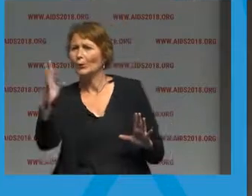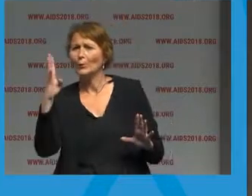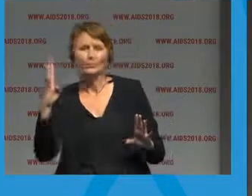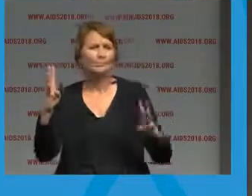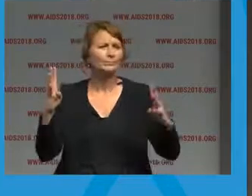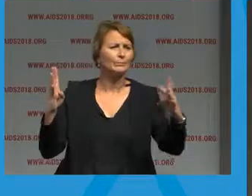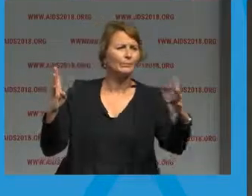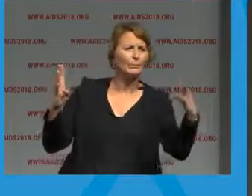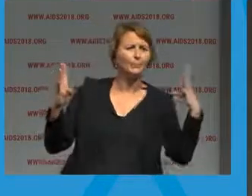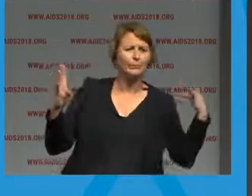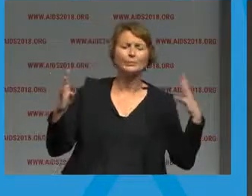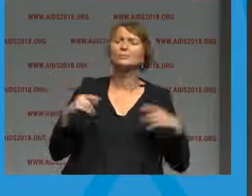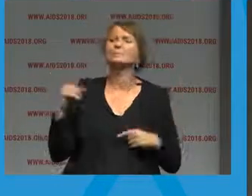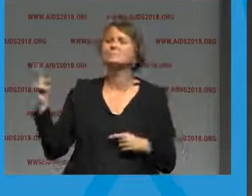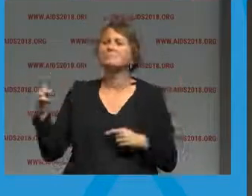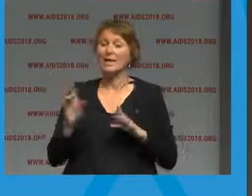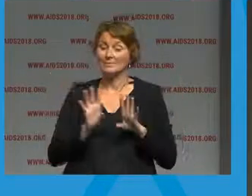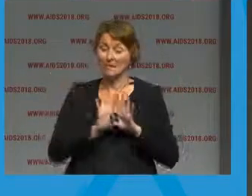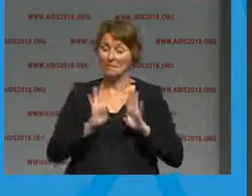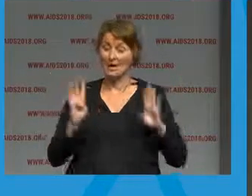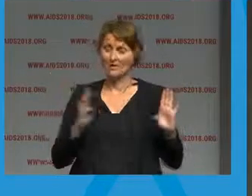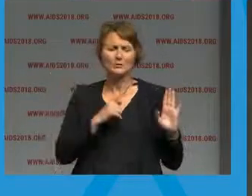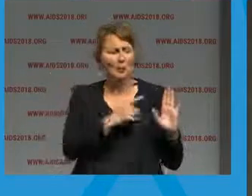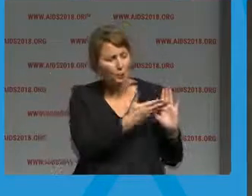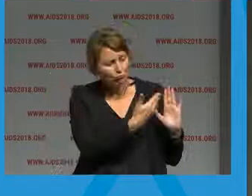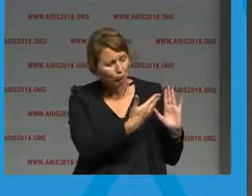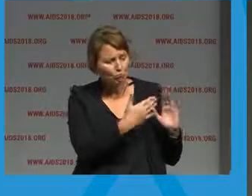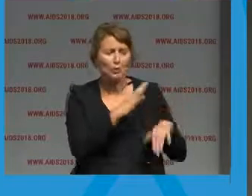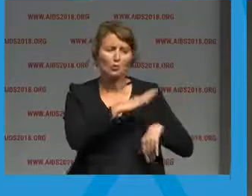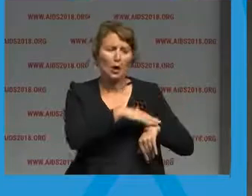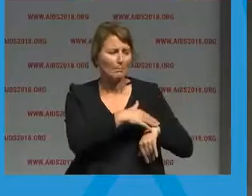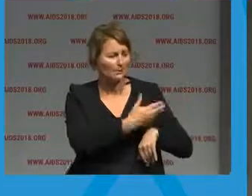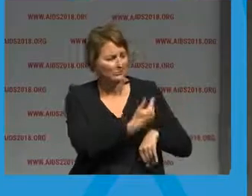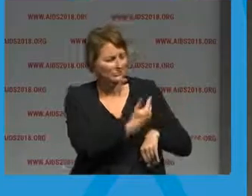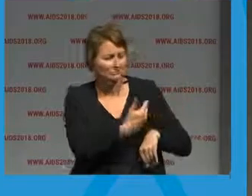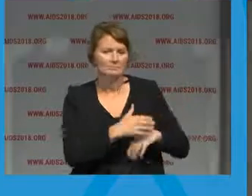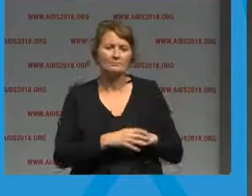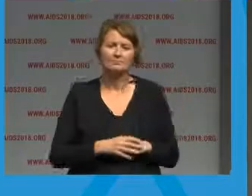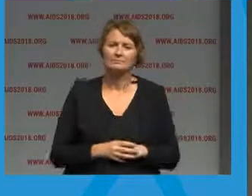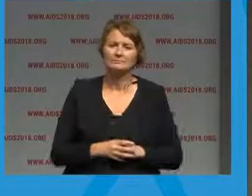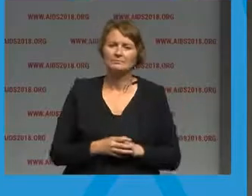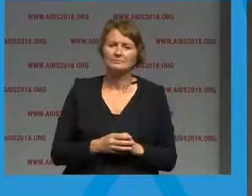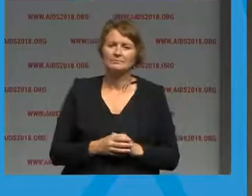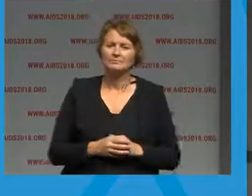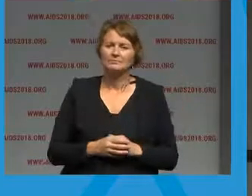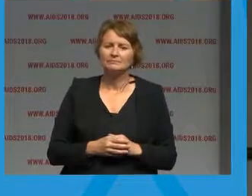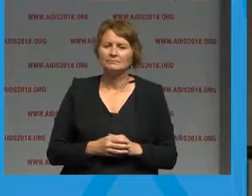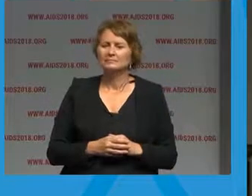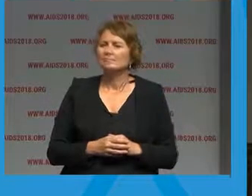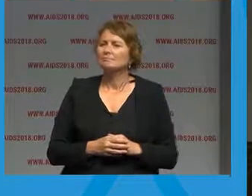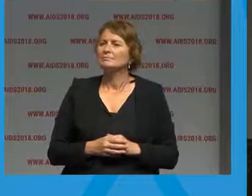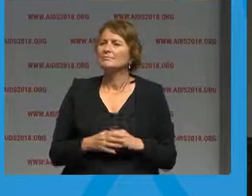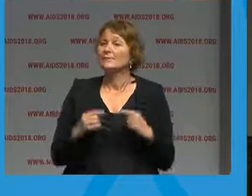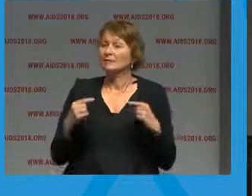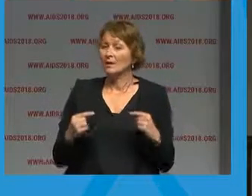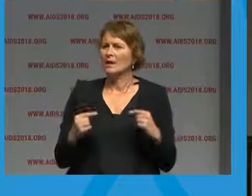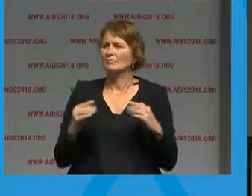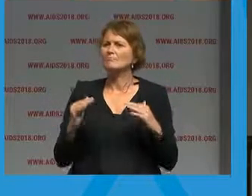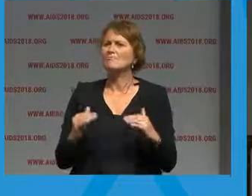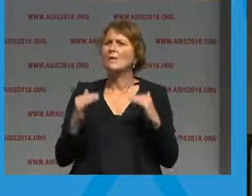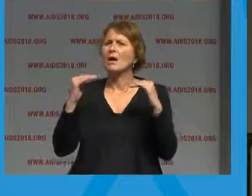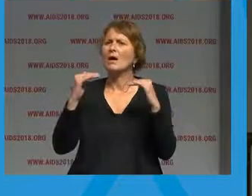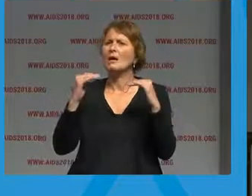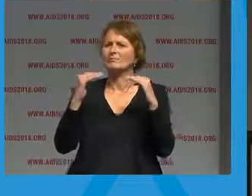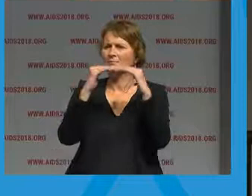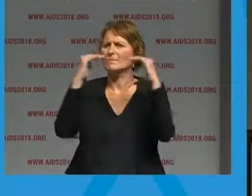just give the panelists an opportunity to comment on how the high-level meeting